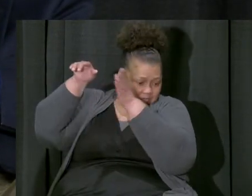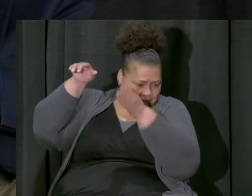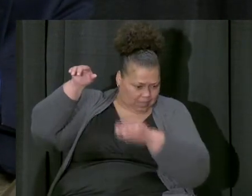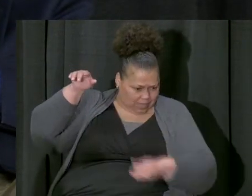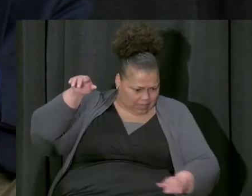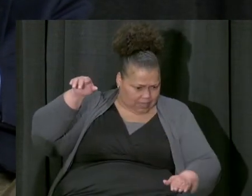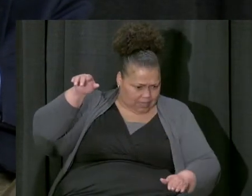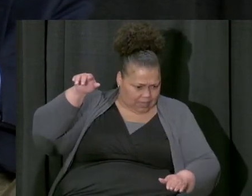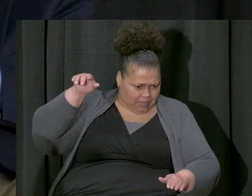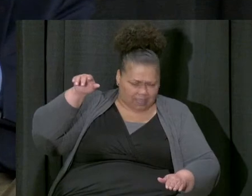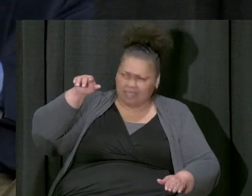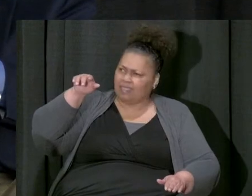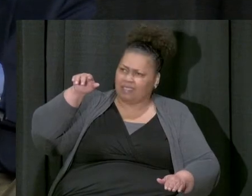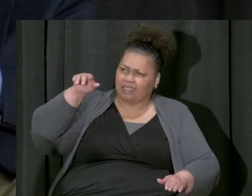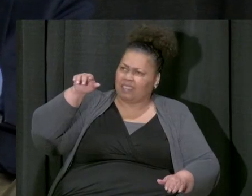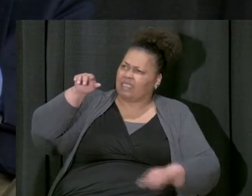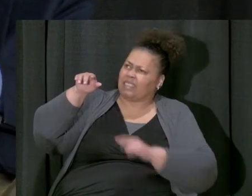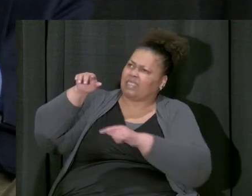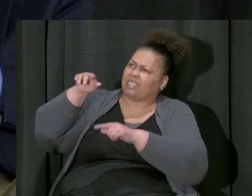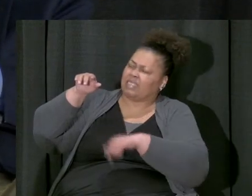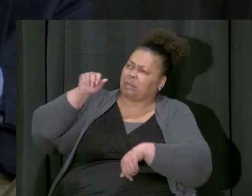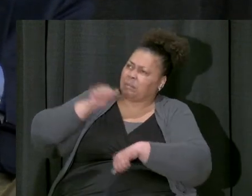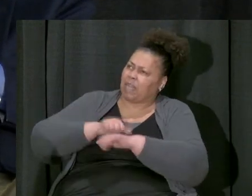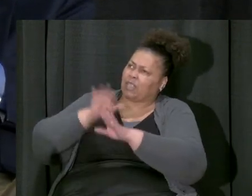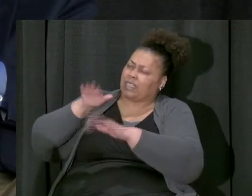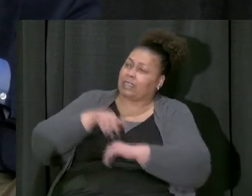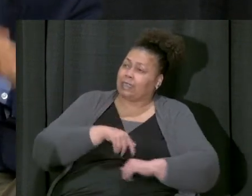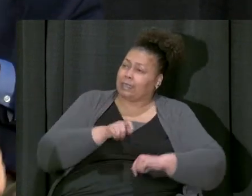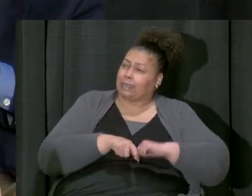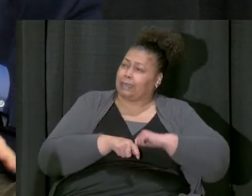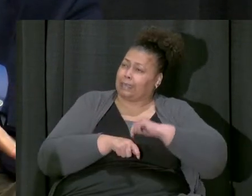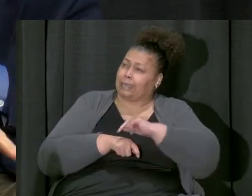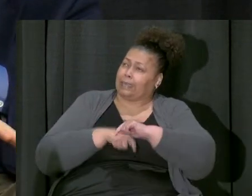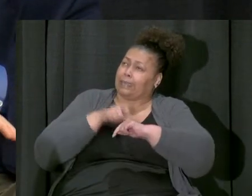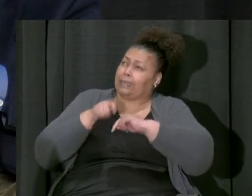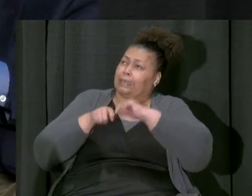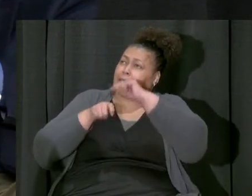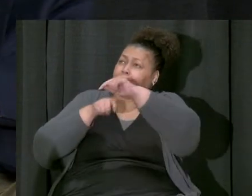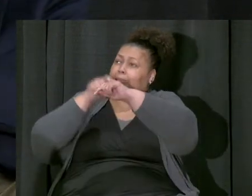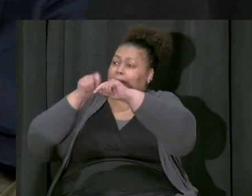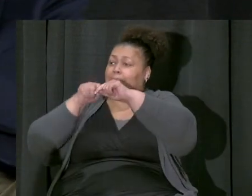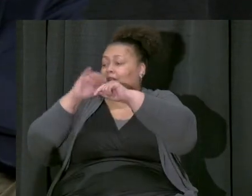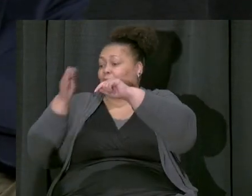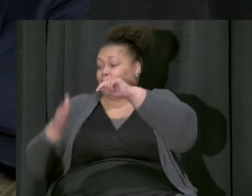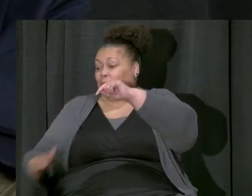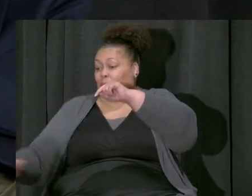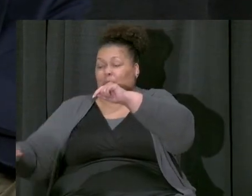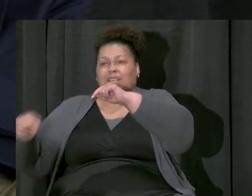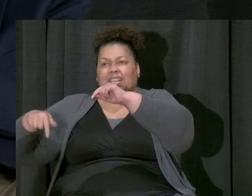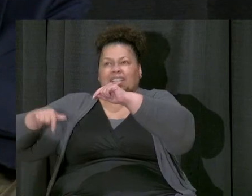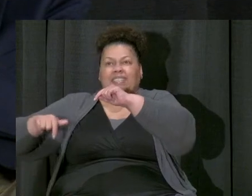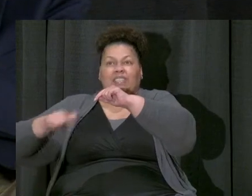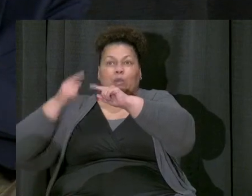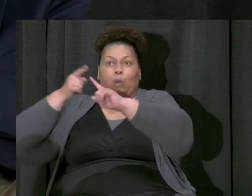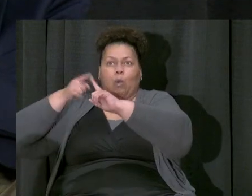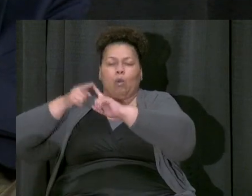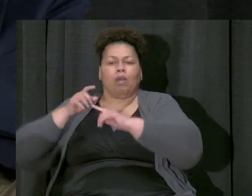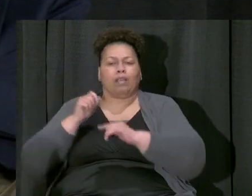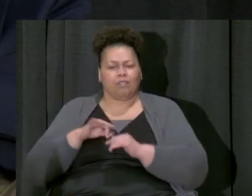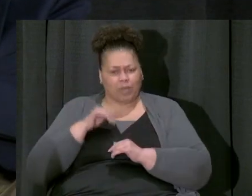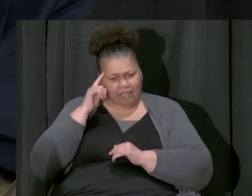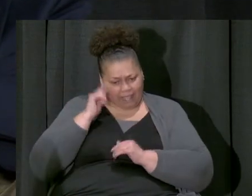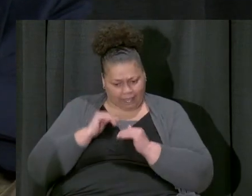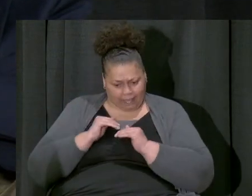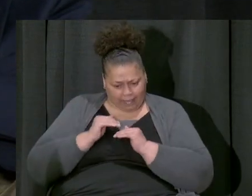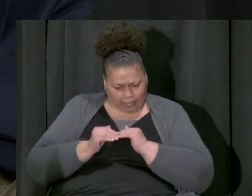right here, but there's a mountain. But sometimes you need to get over there to get to where you really want to get. So if we always think incrementally, then